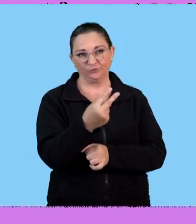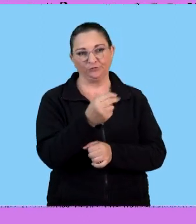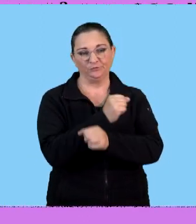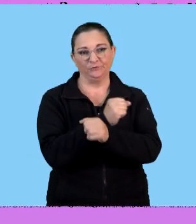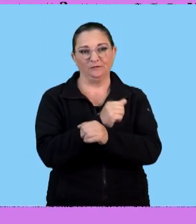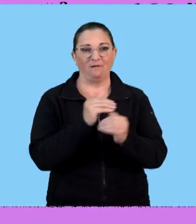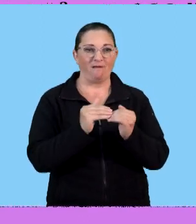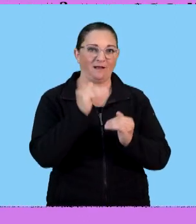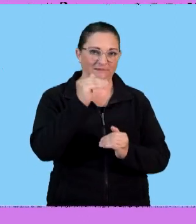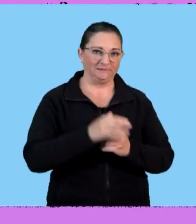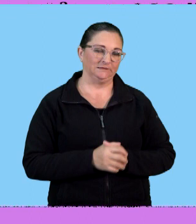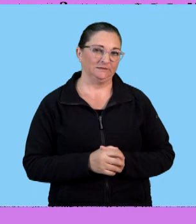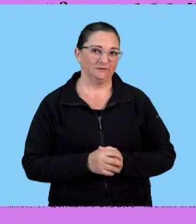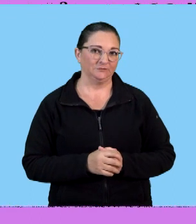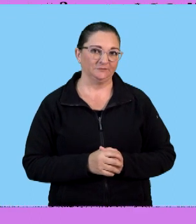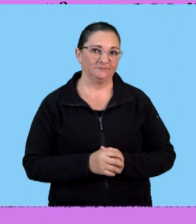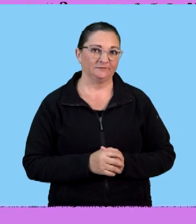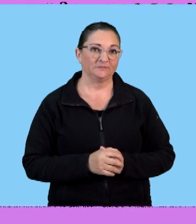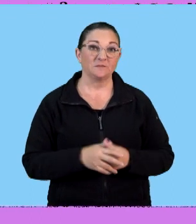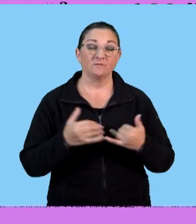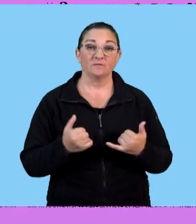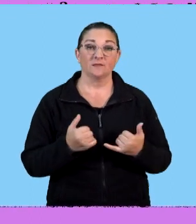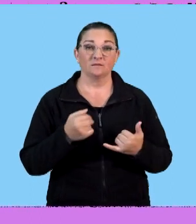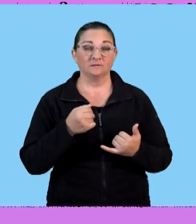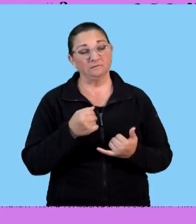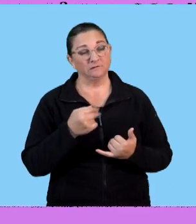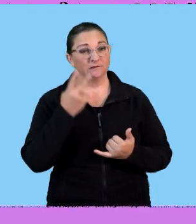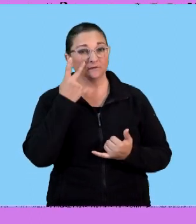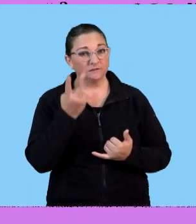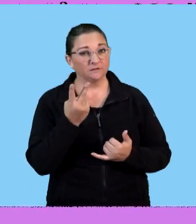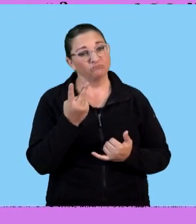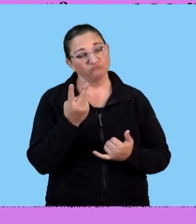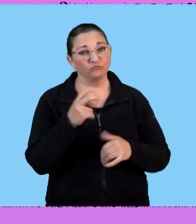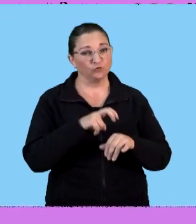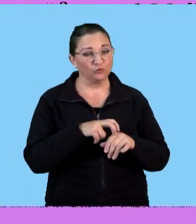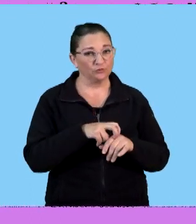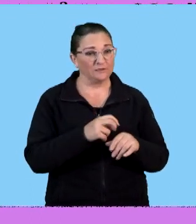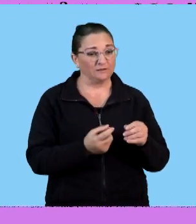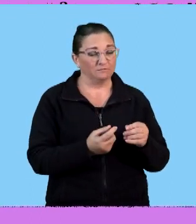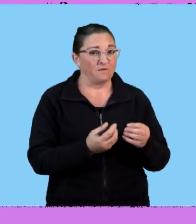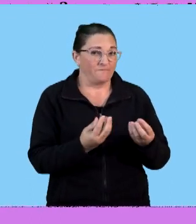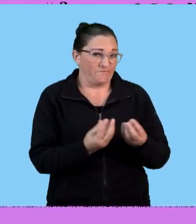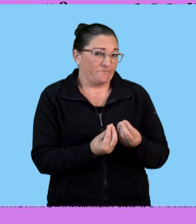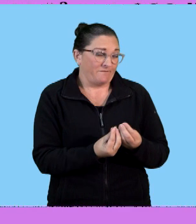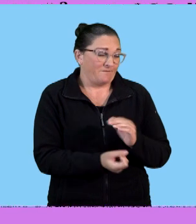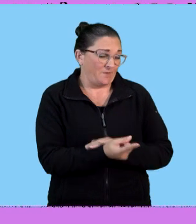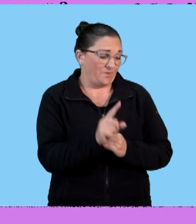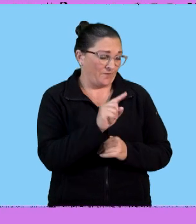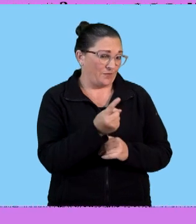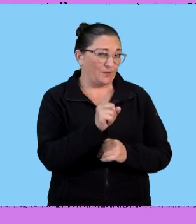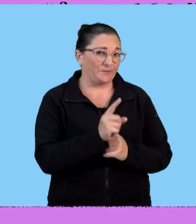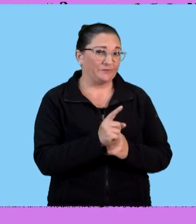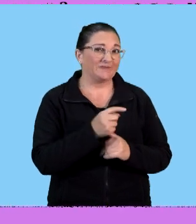squared multiplied by height. Okay, now guys, let's see, a few things need to happen before I can start with this question,